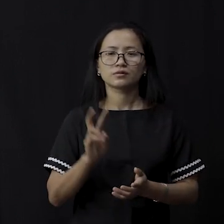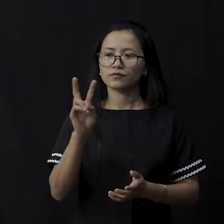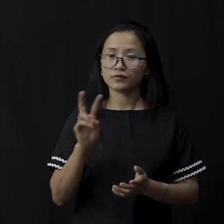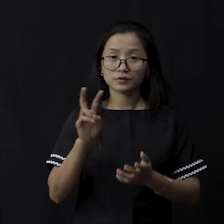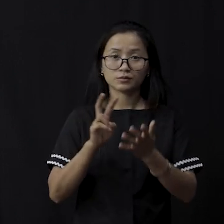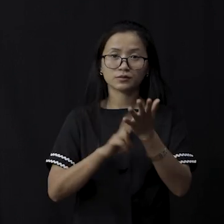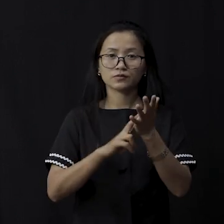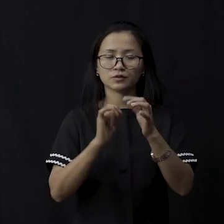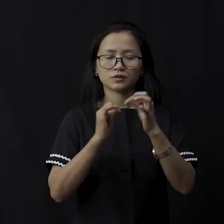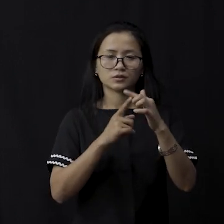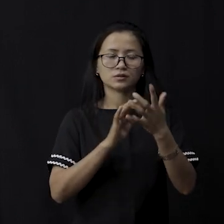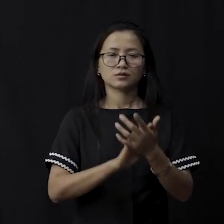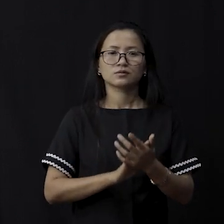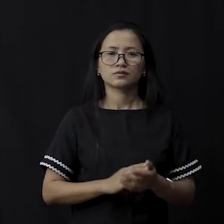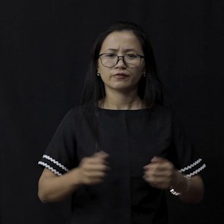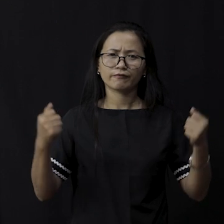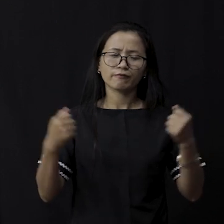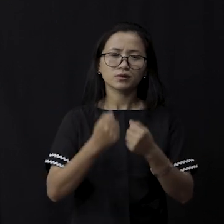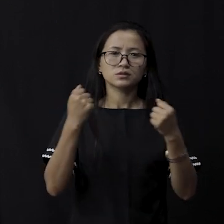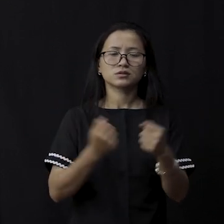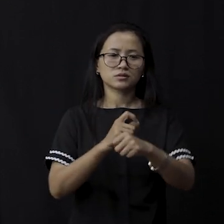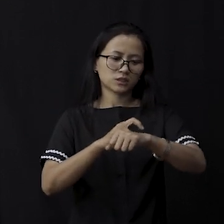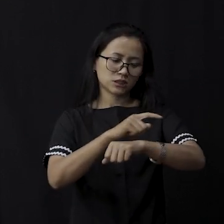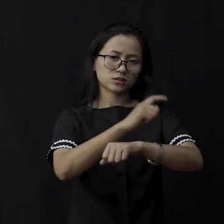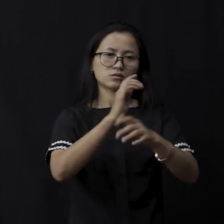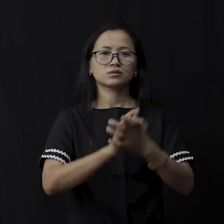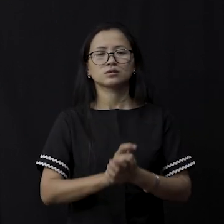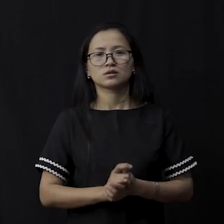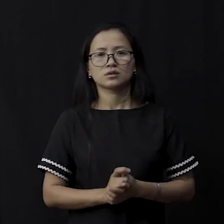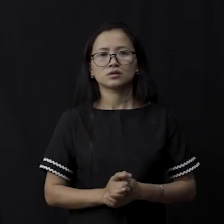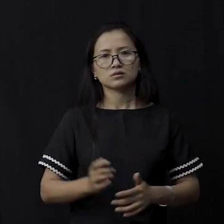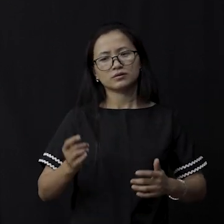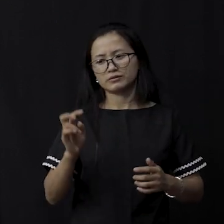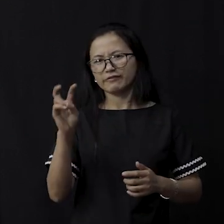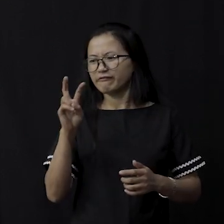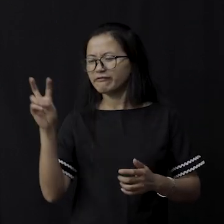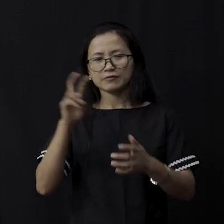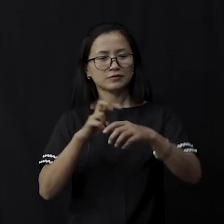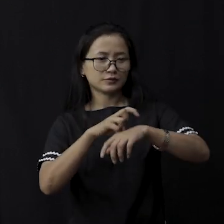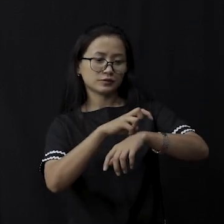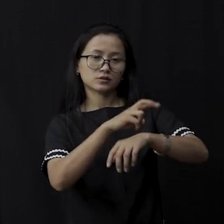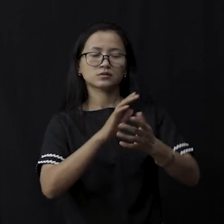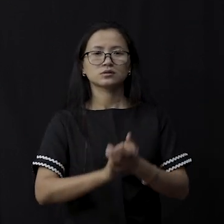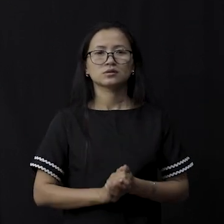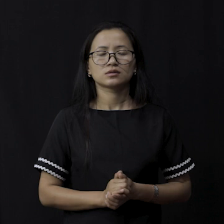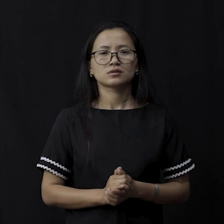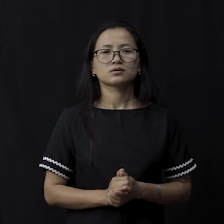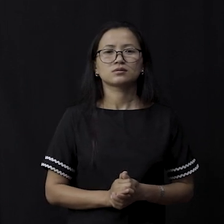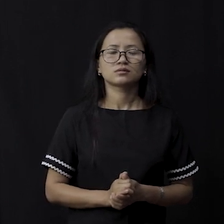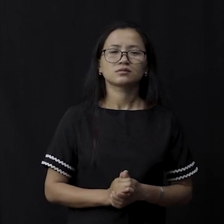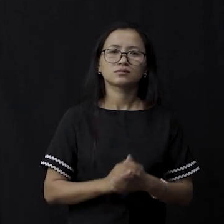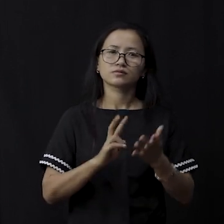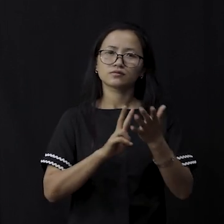those armies in fighting the infections. If there is germs coming, if there is a virus or bacteria, then